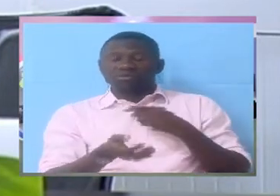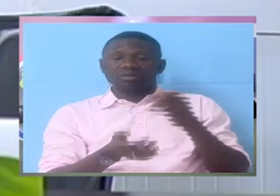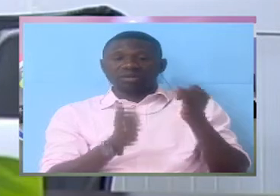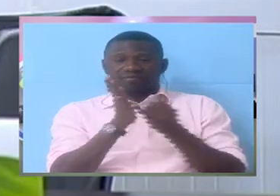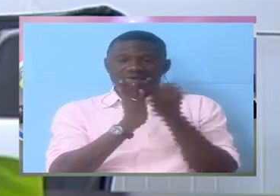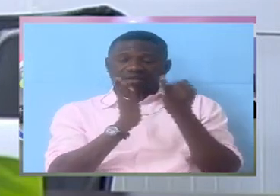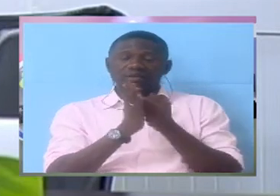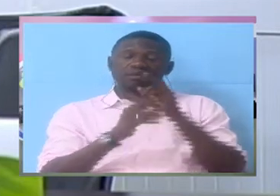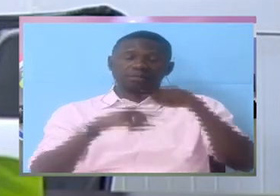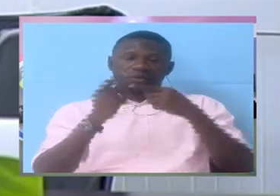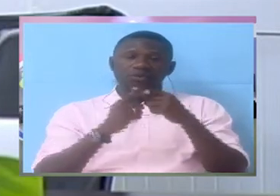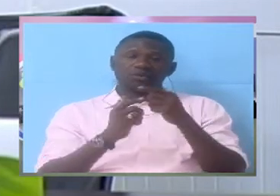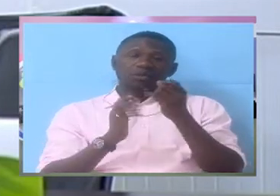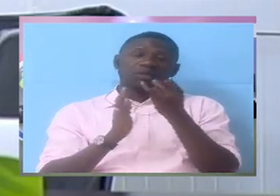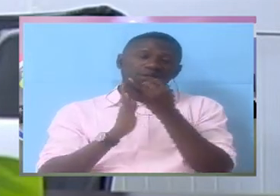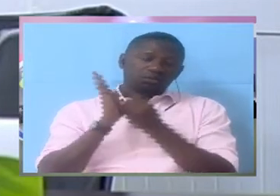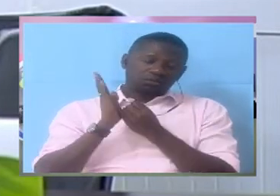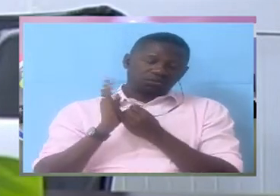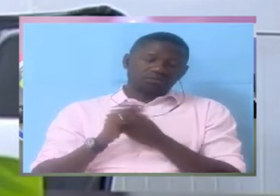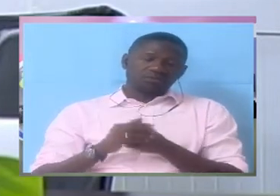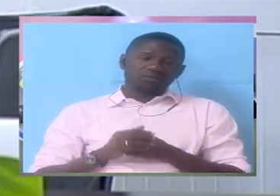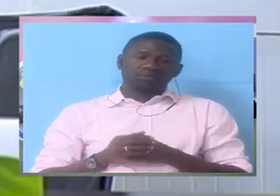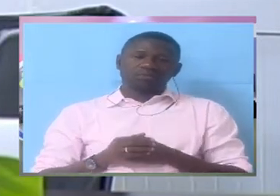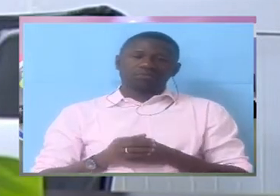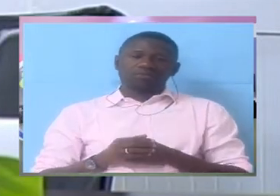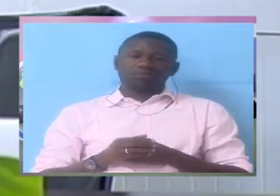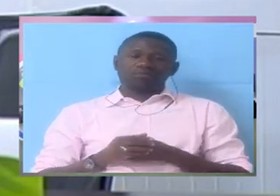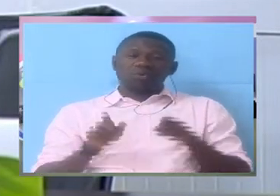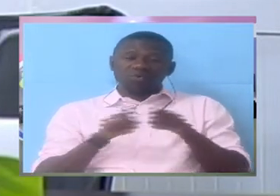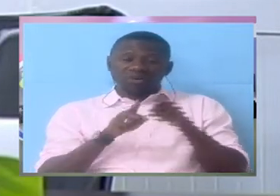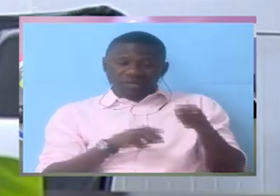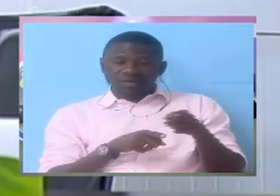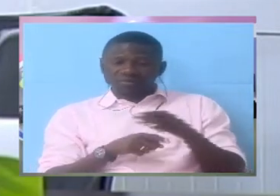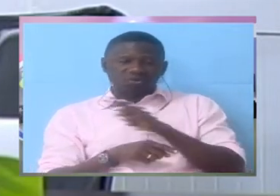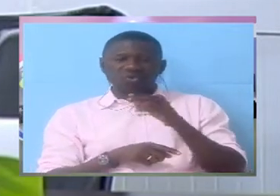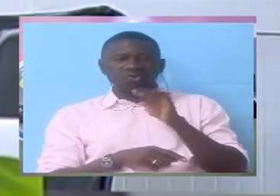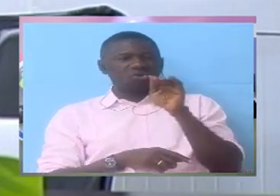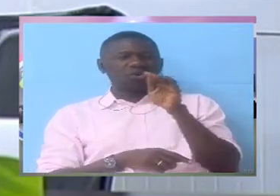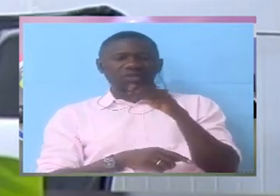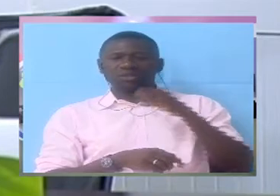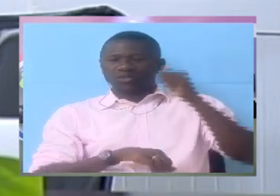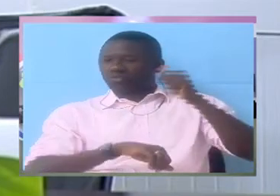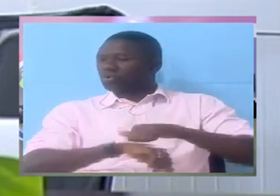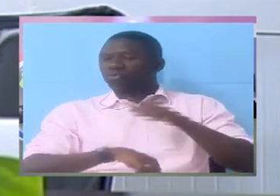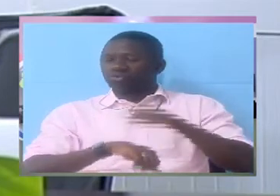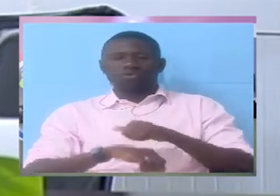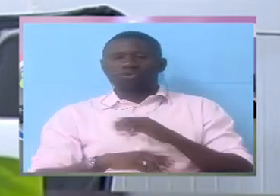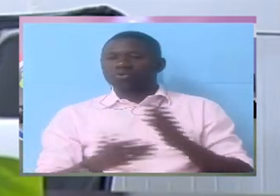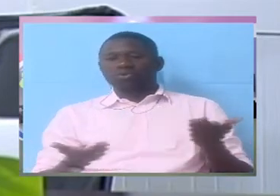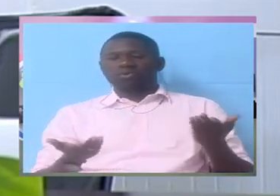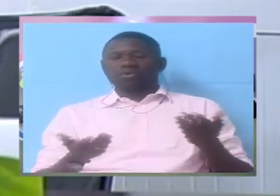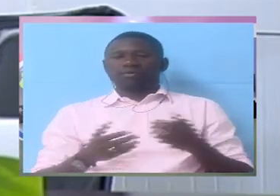But even that, I don't call it a torture. Mr.